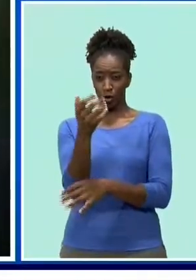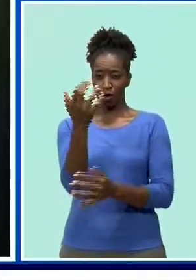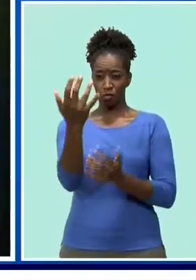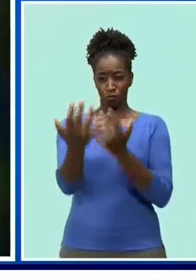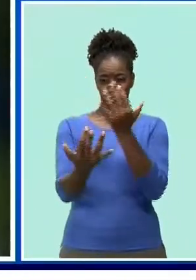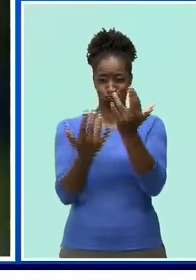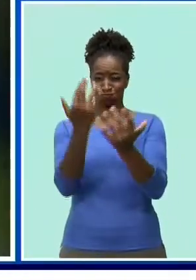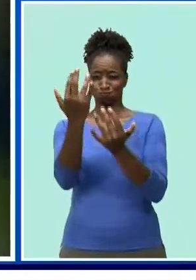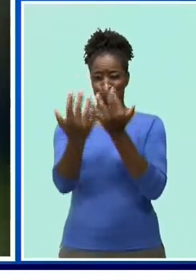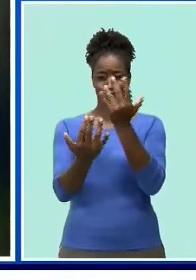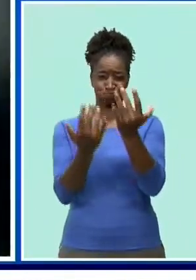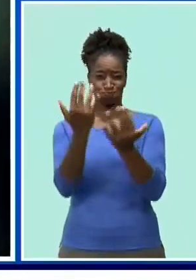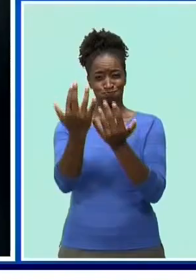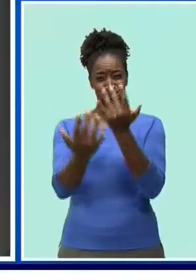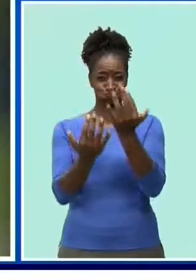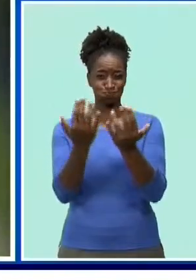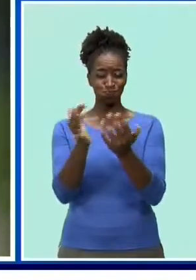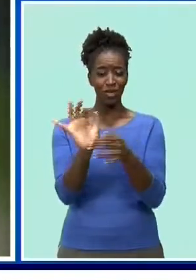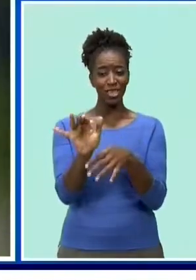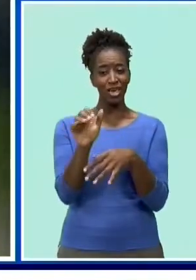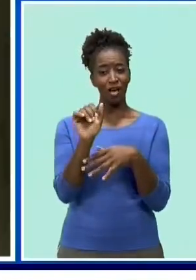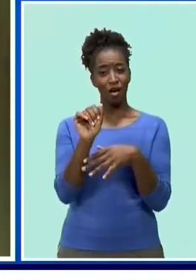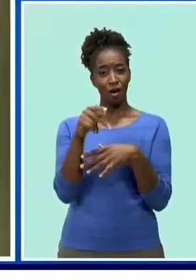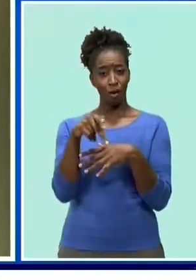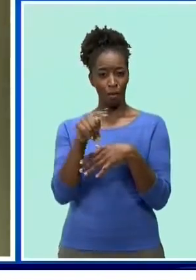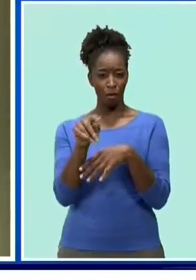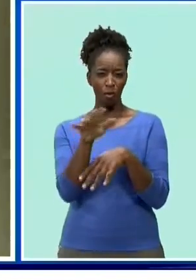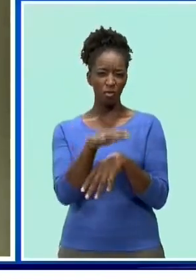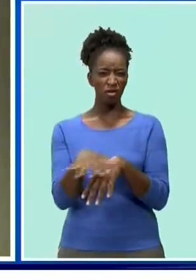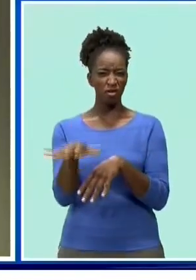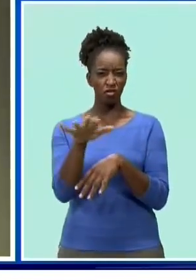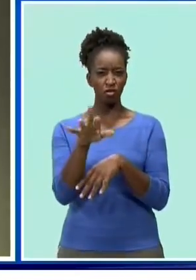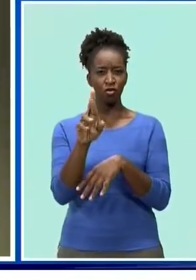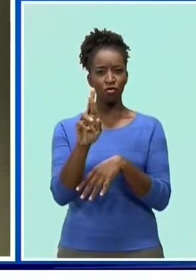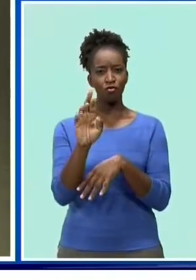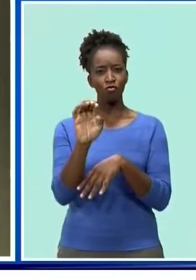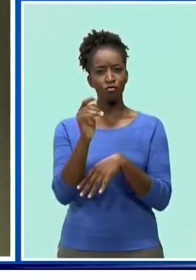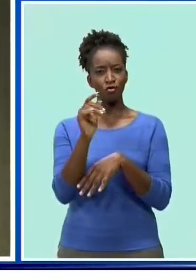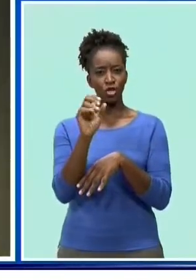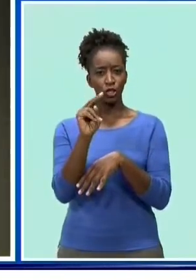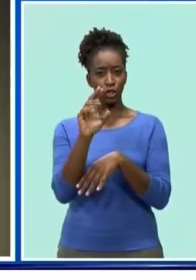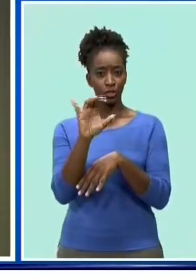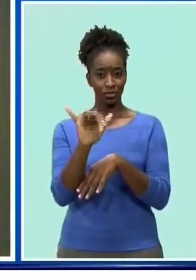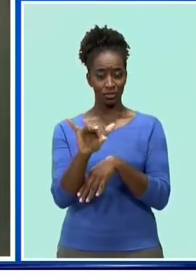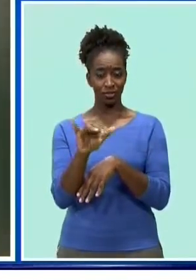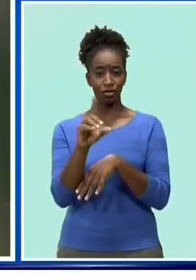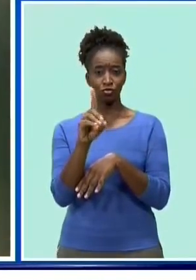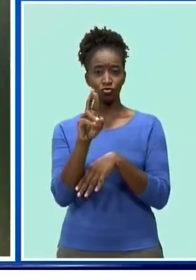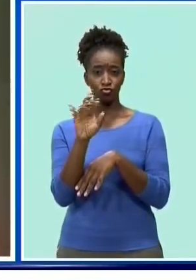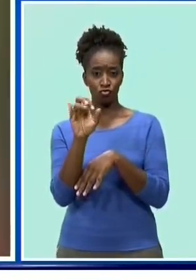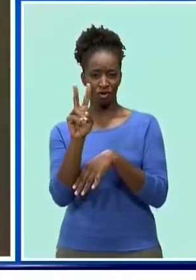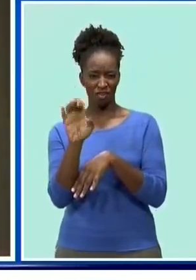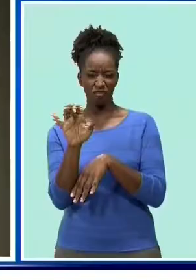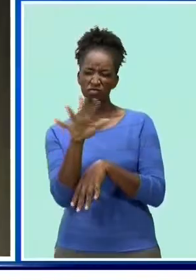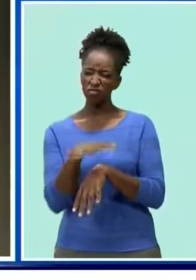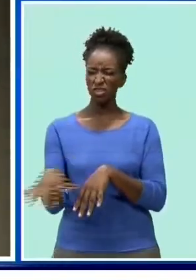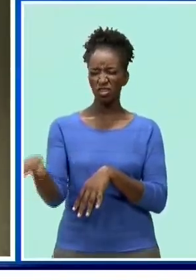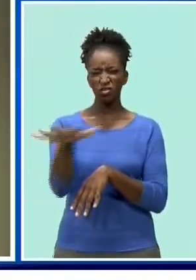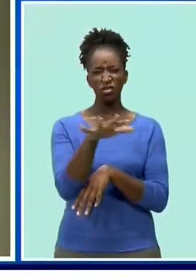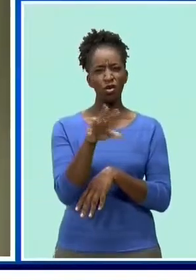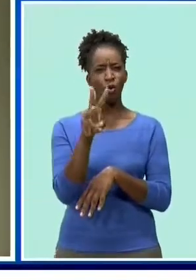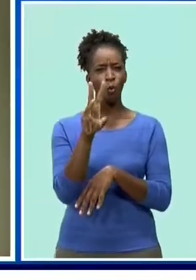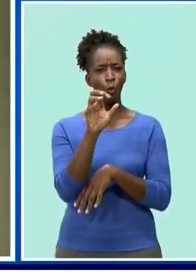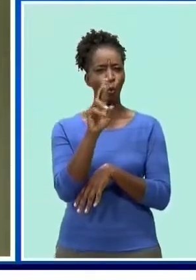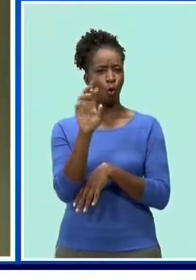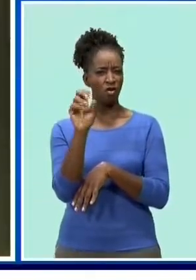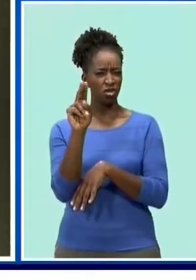from this ground-level apartment at number 93 Regency Drive, Warrens Park South. It was just before midday that people